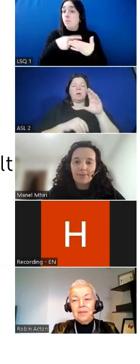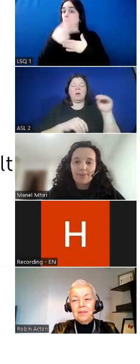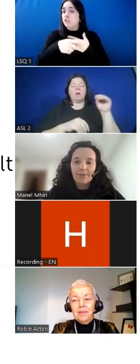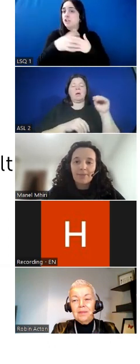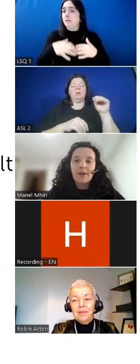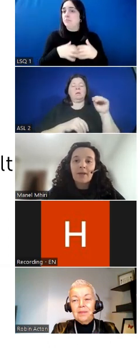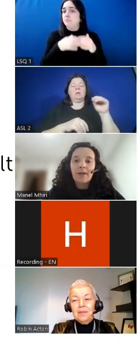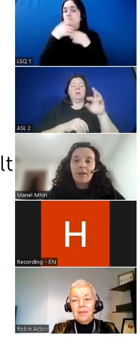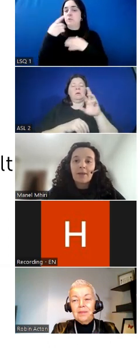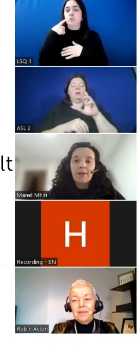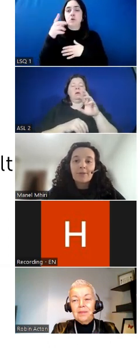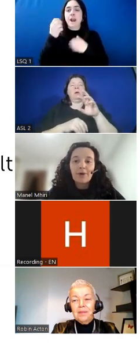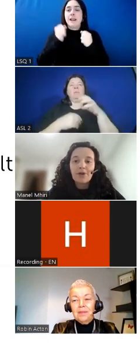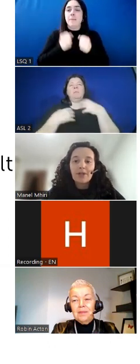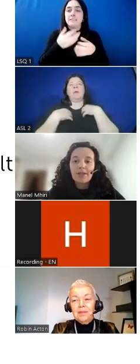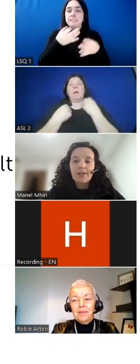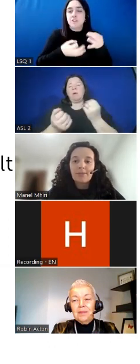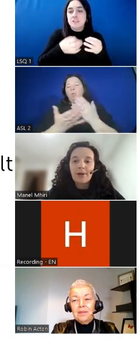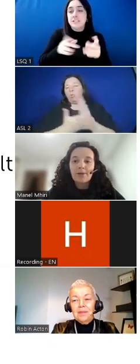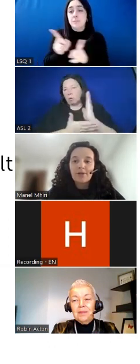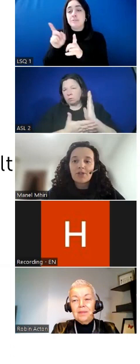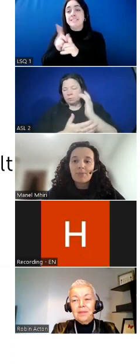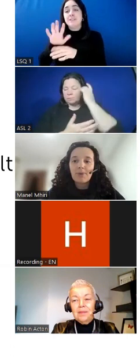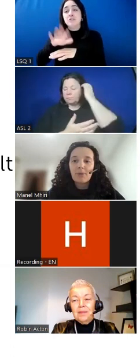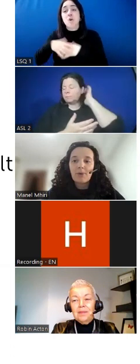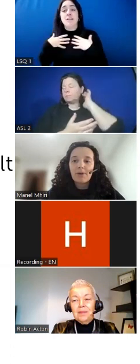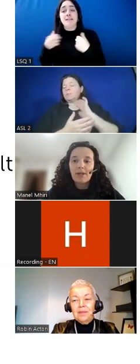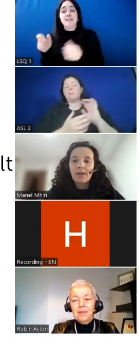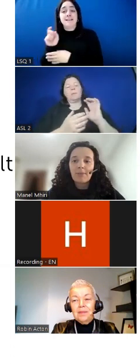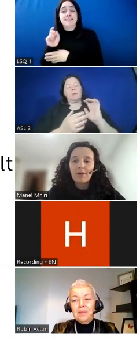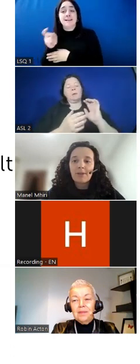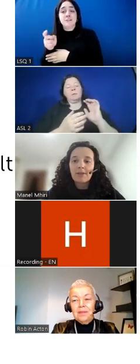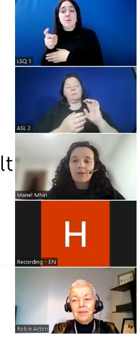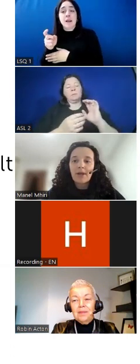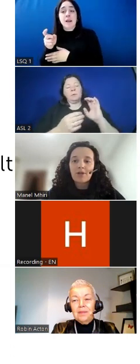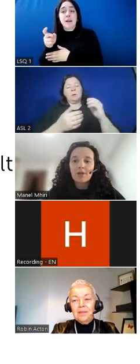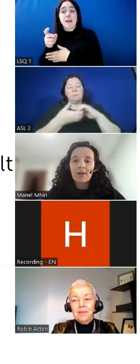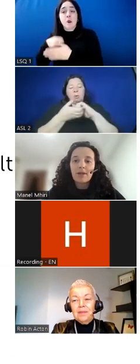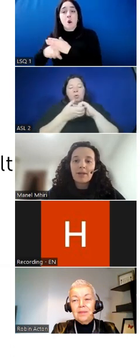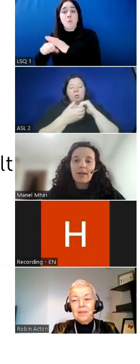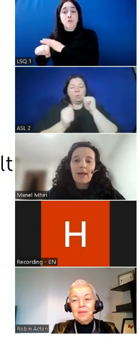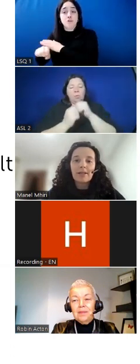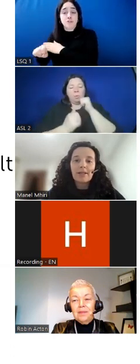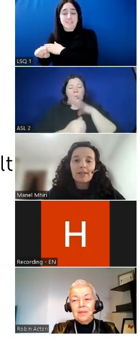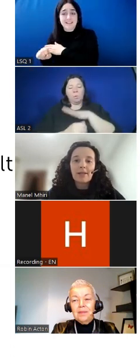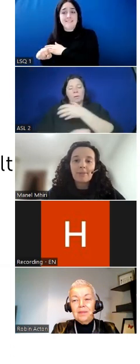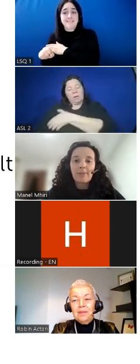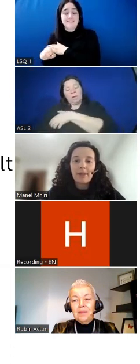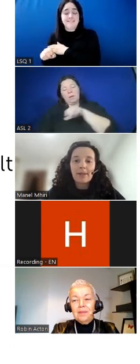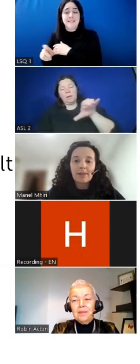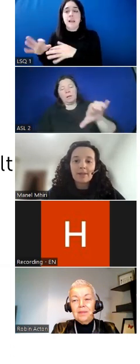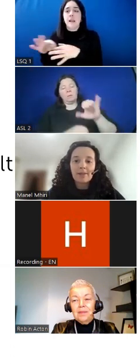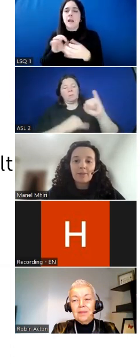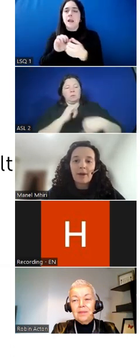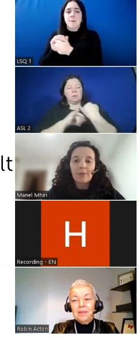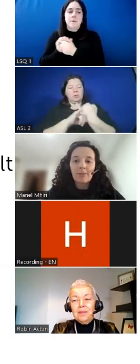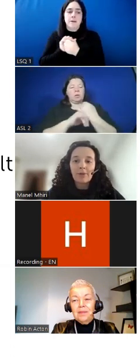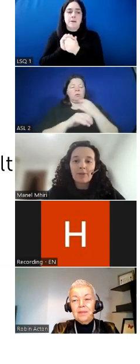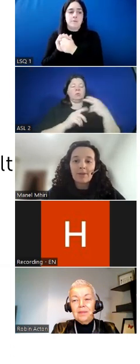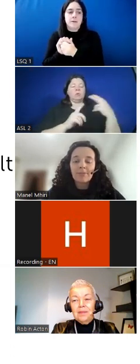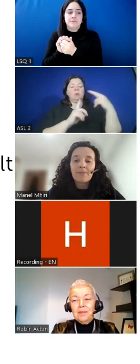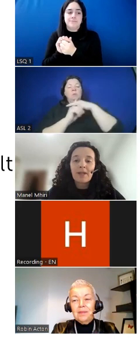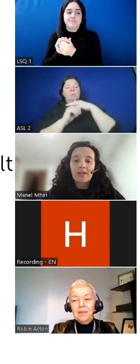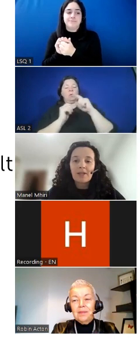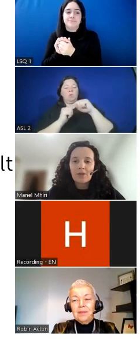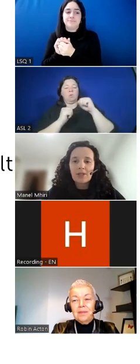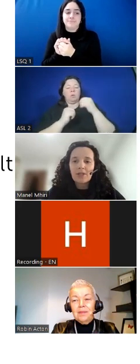rights. This project is in partnership with Women Enabled International, and it is implemented with our